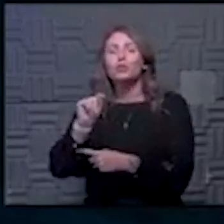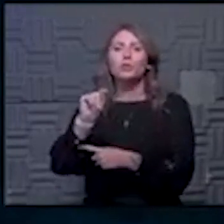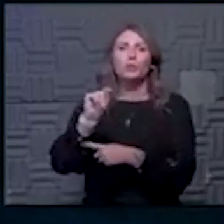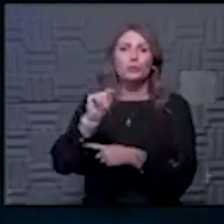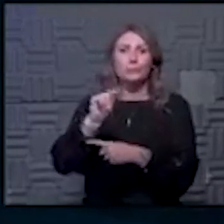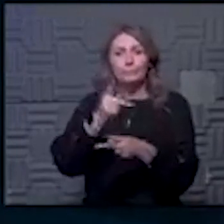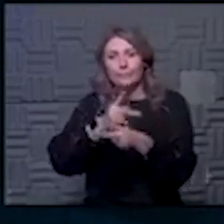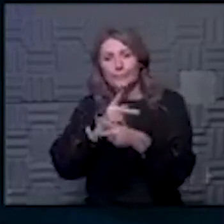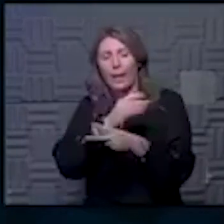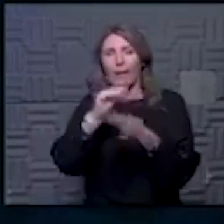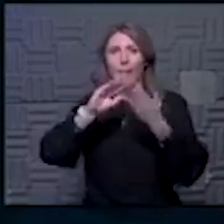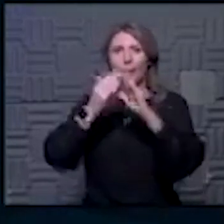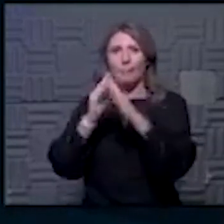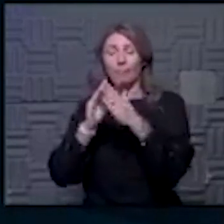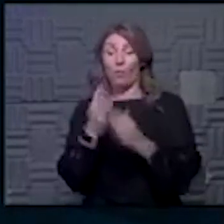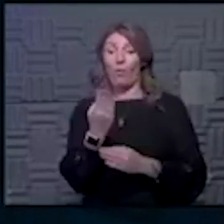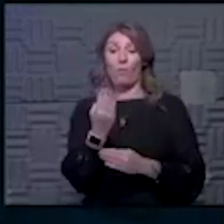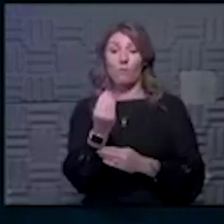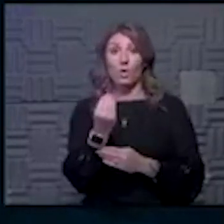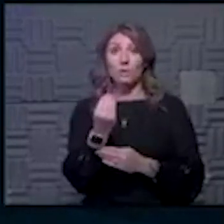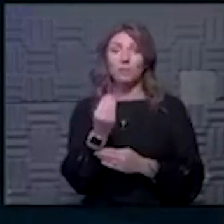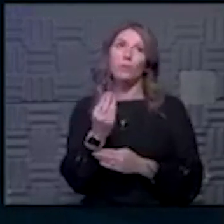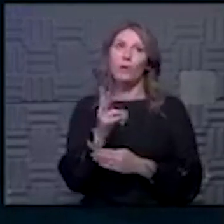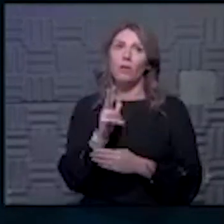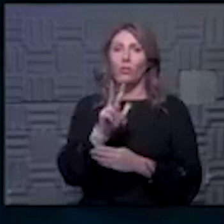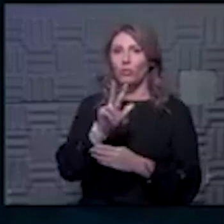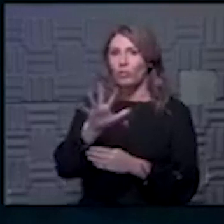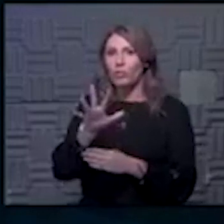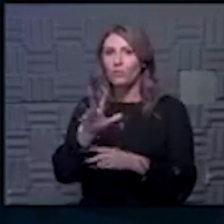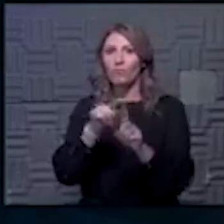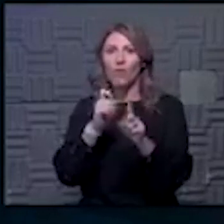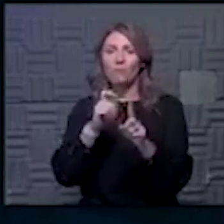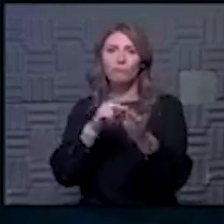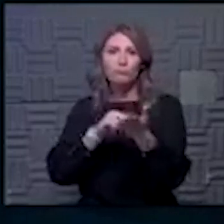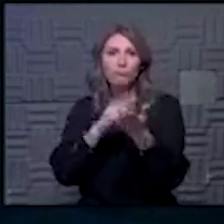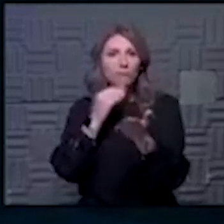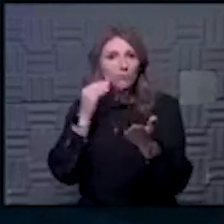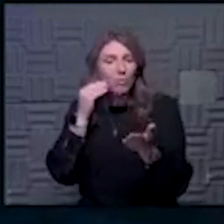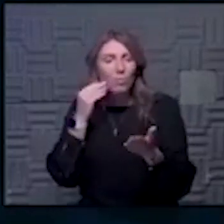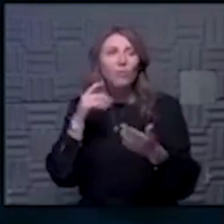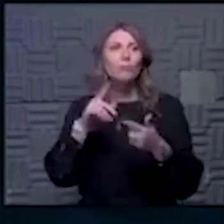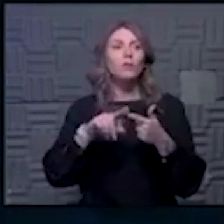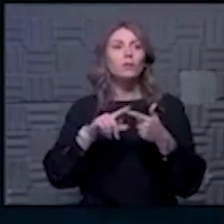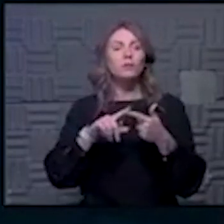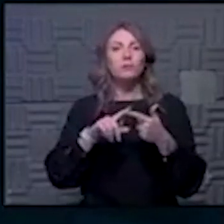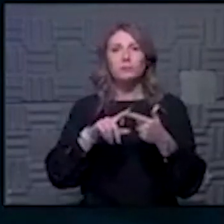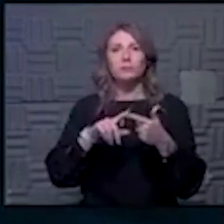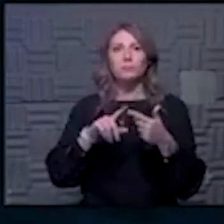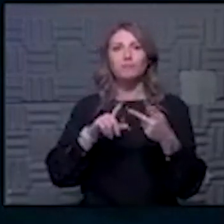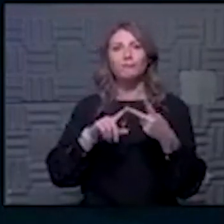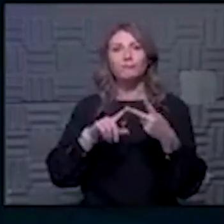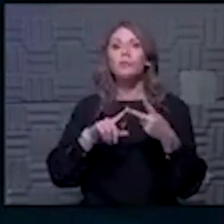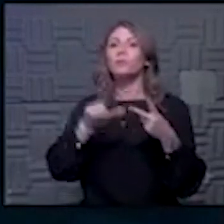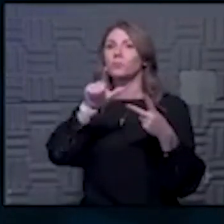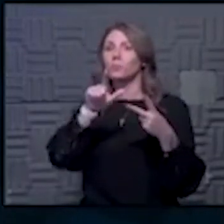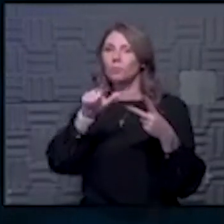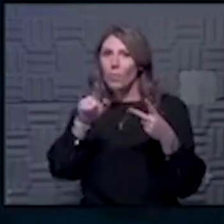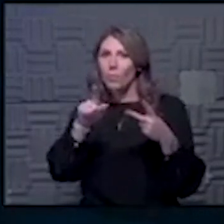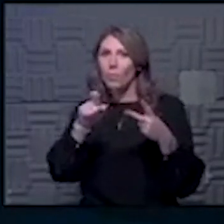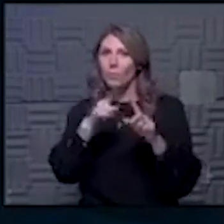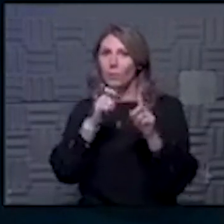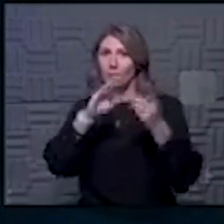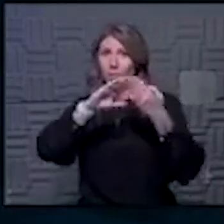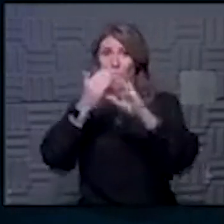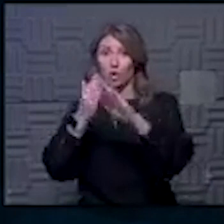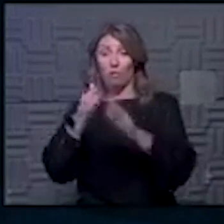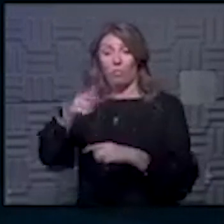community. 14 of those 35 were from long-term facilities, and 21 from the community. And of those